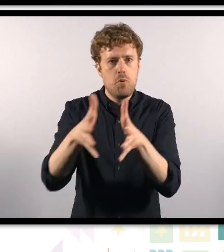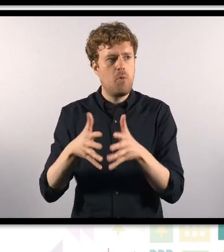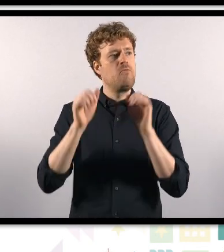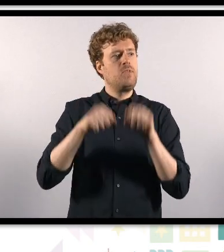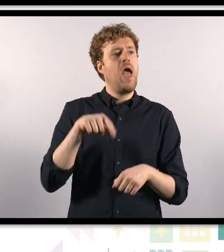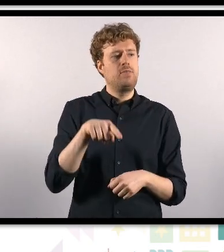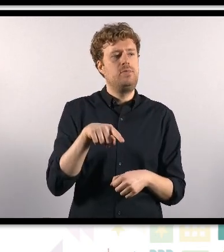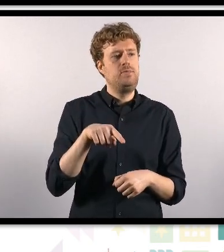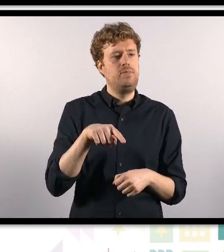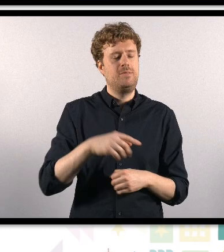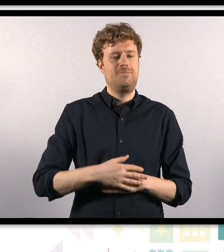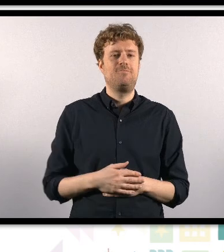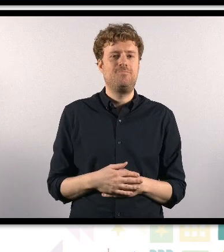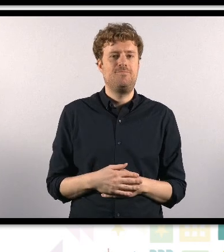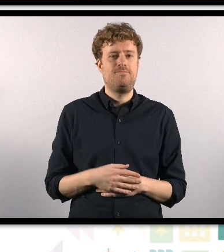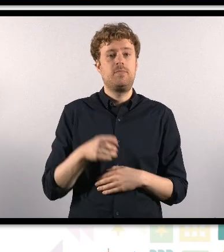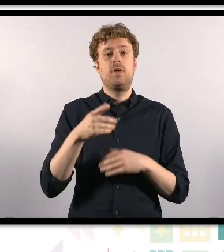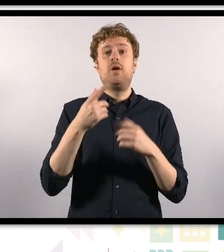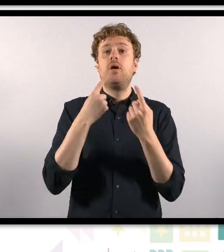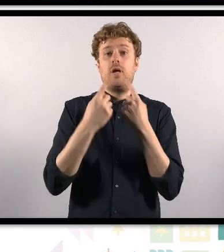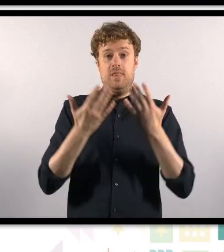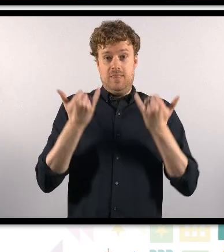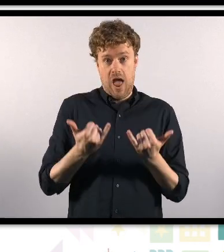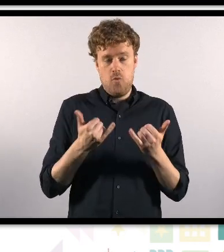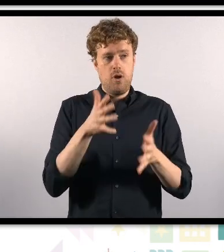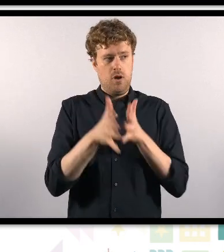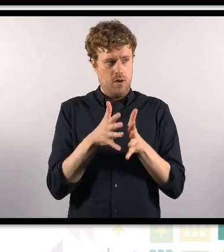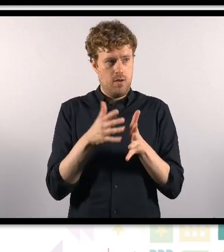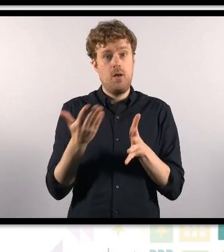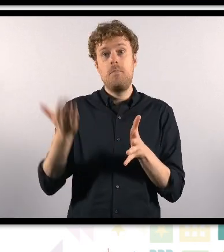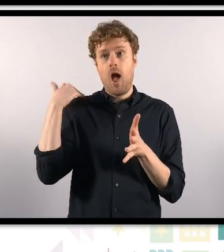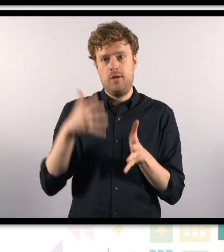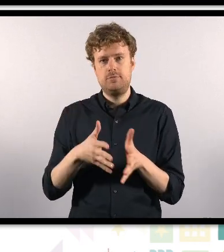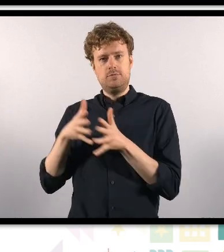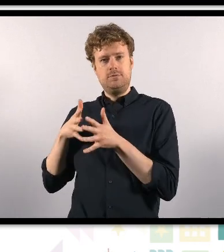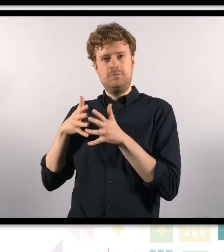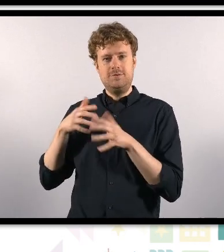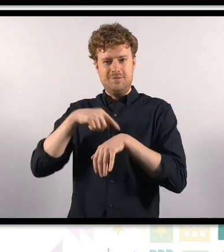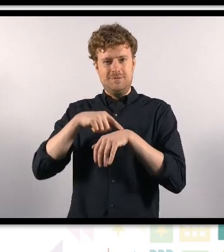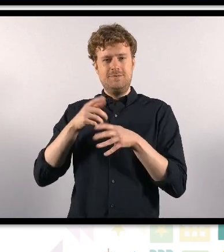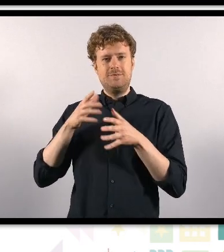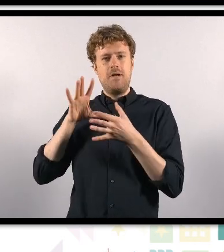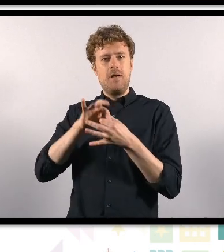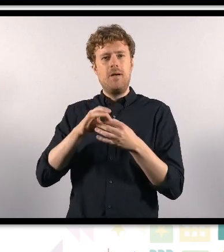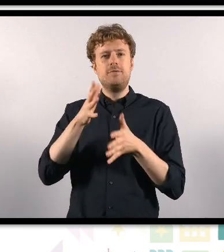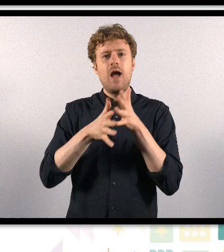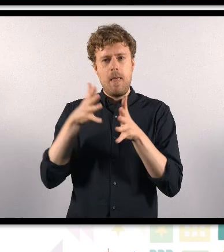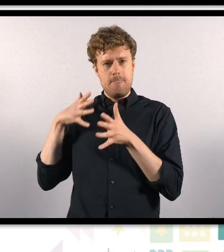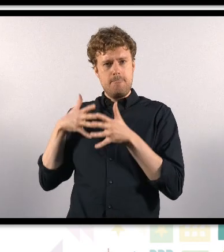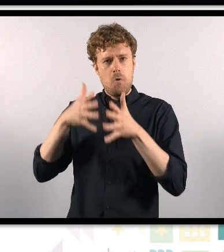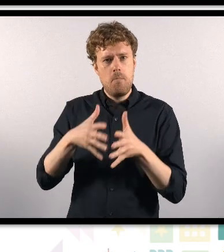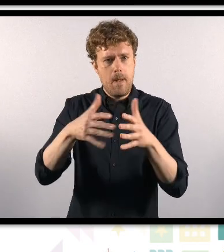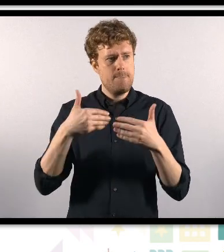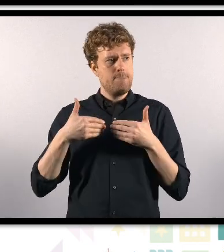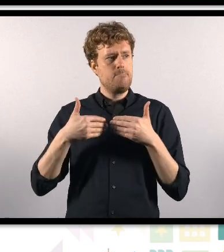not, is difficult. And then the data component of that is sign language recognition is quite